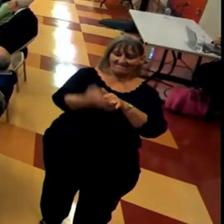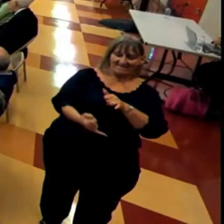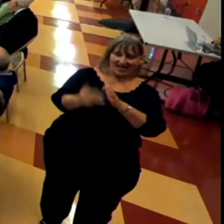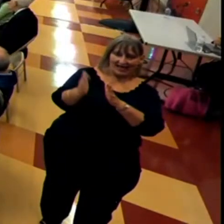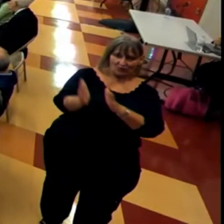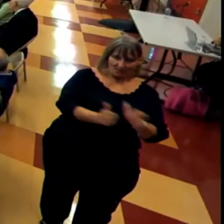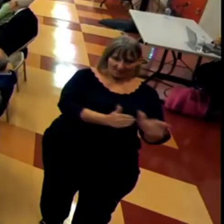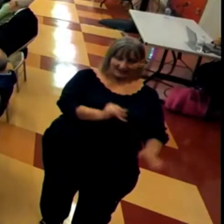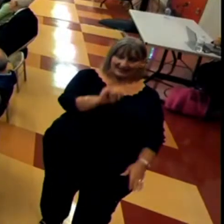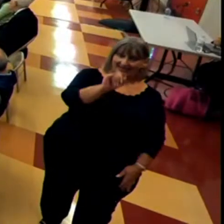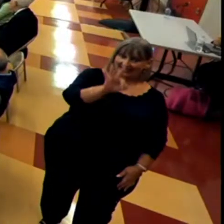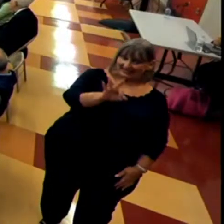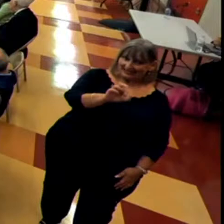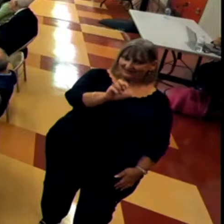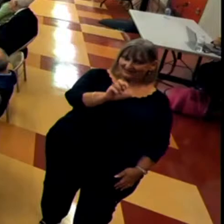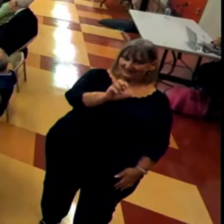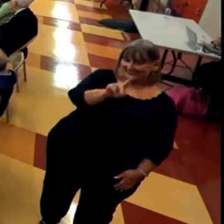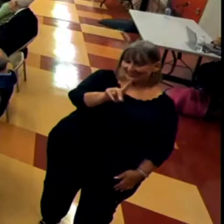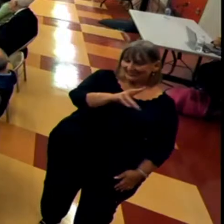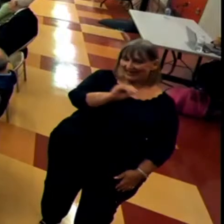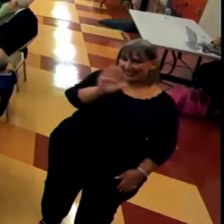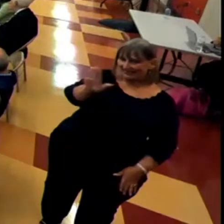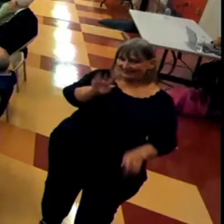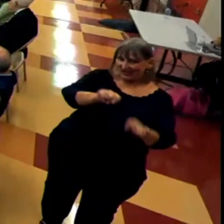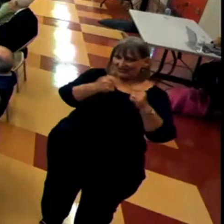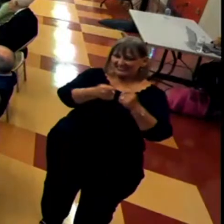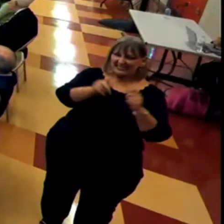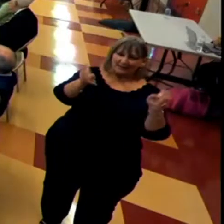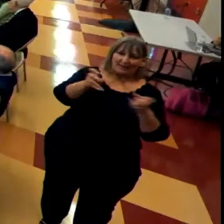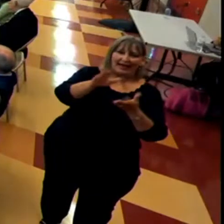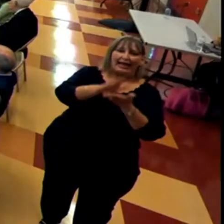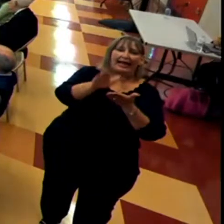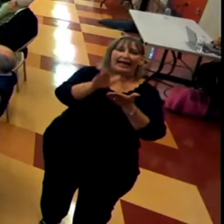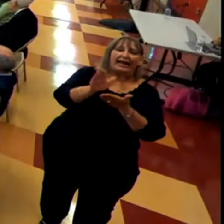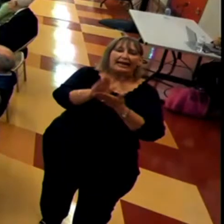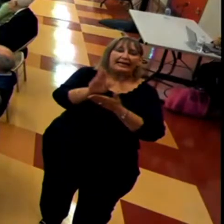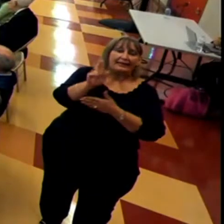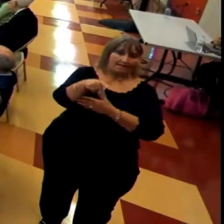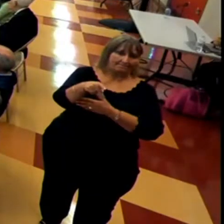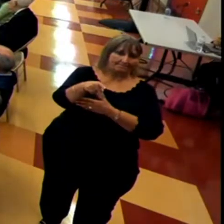his team do the required cleanup. And I'd like to see if we can do that cleanup in the room.